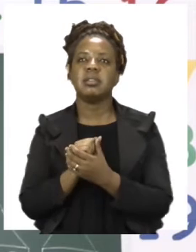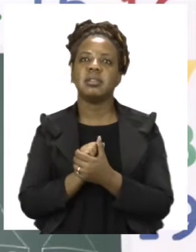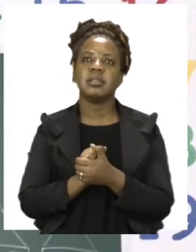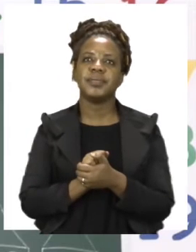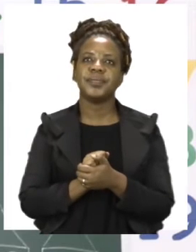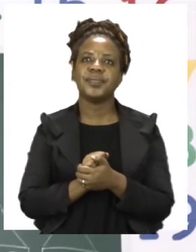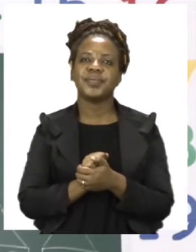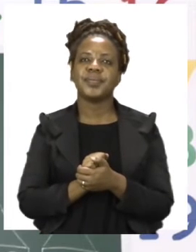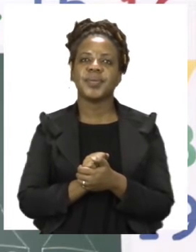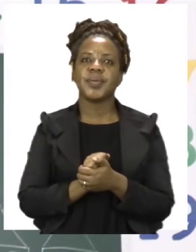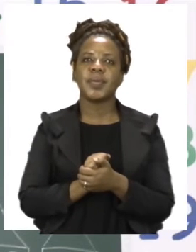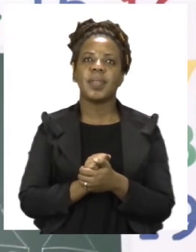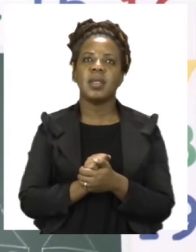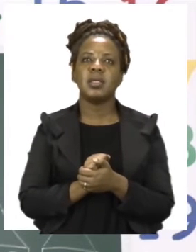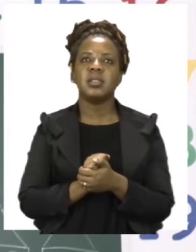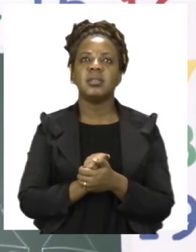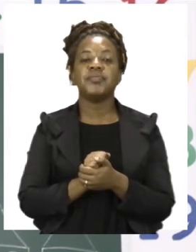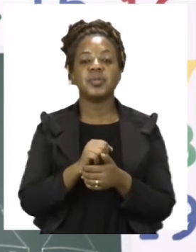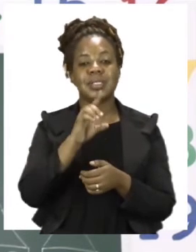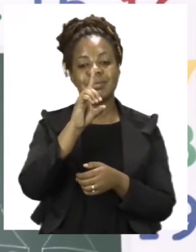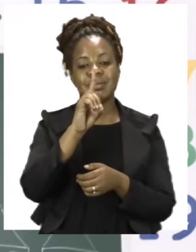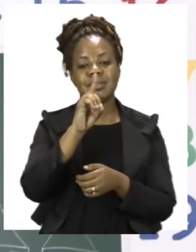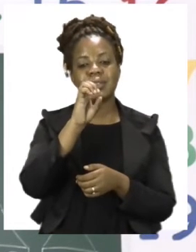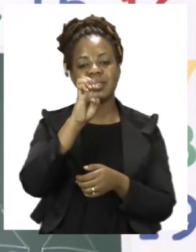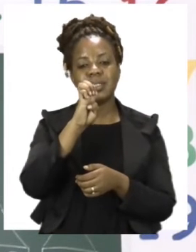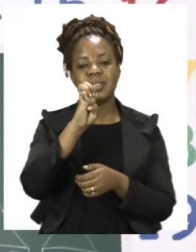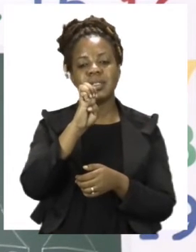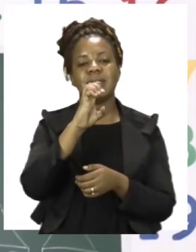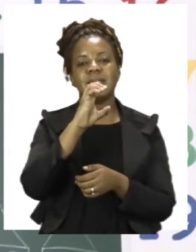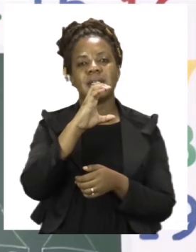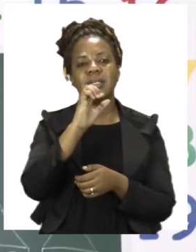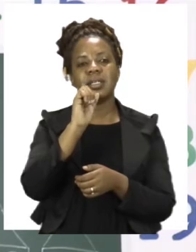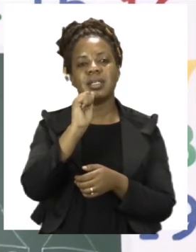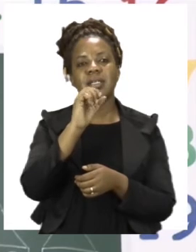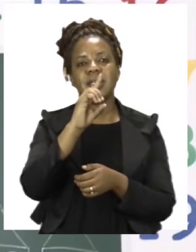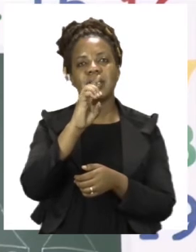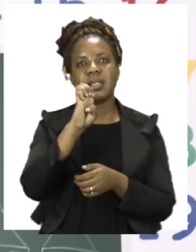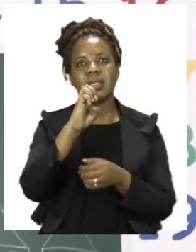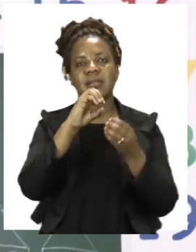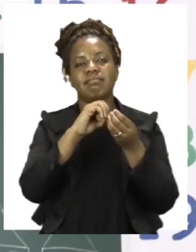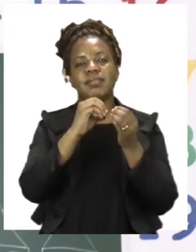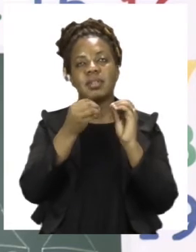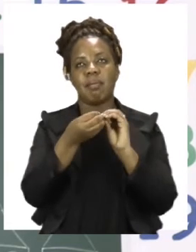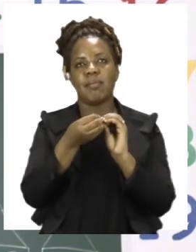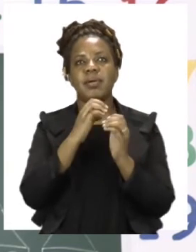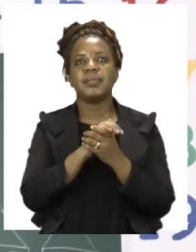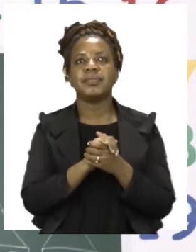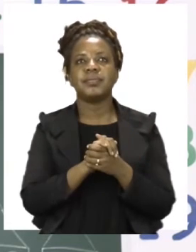100. Now, these are our decade numbers, which means that the answers we are looking for will be